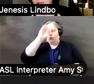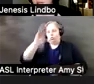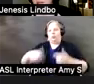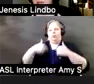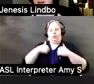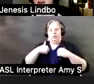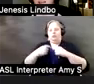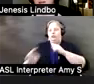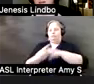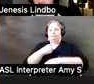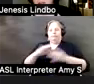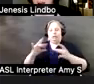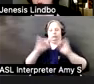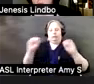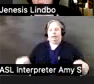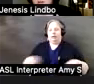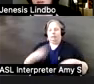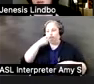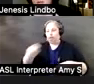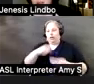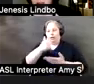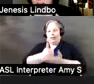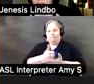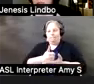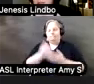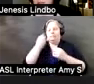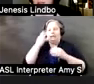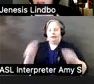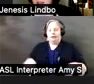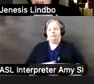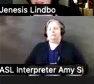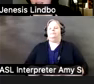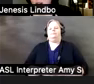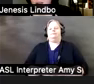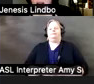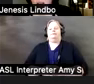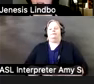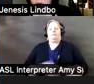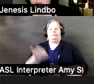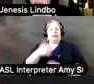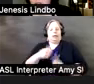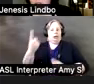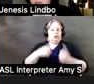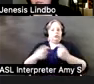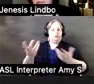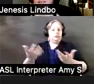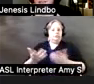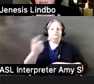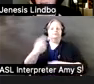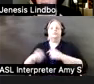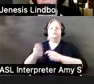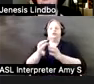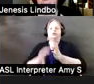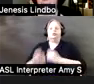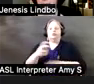away. I am happy to help when I can. And are there any questions?